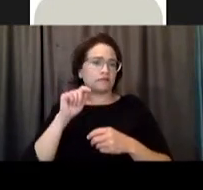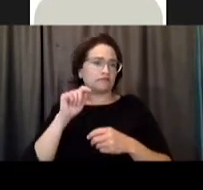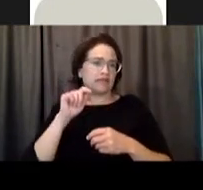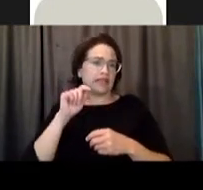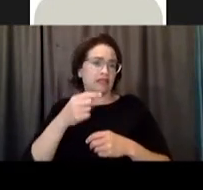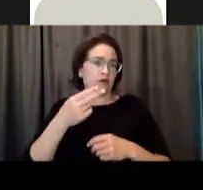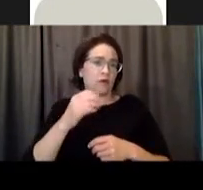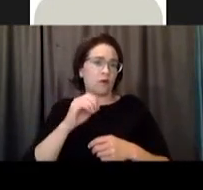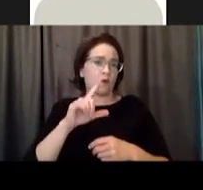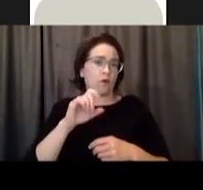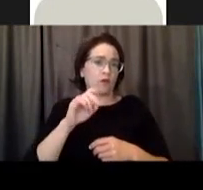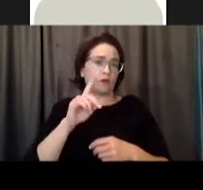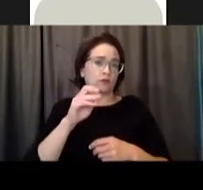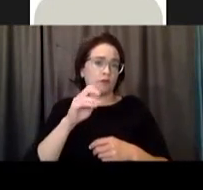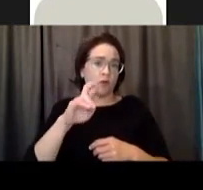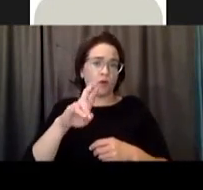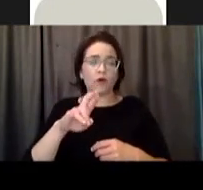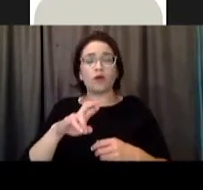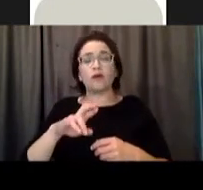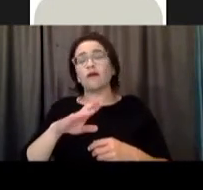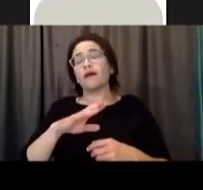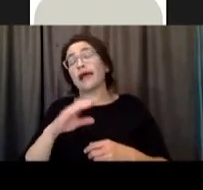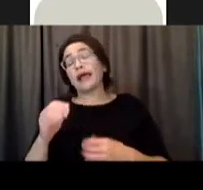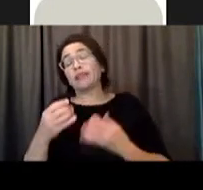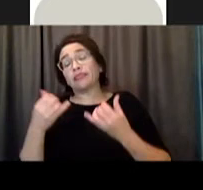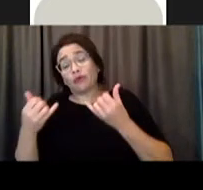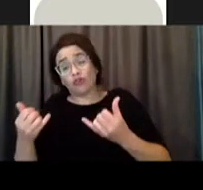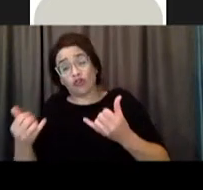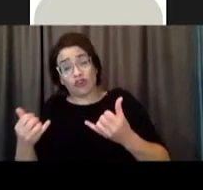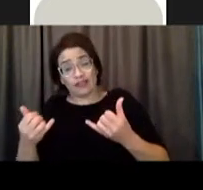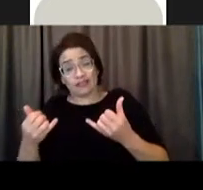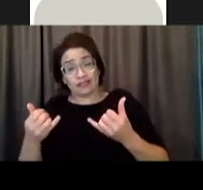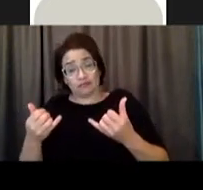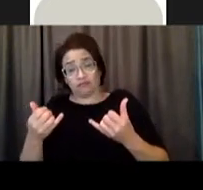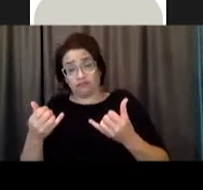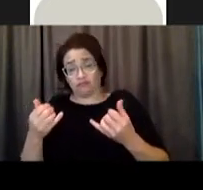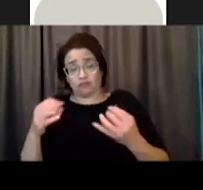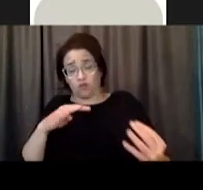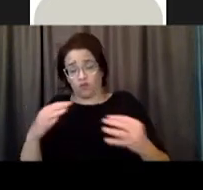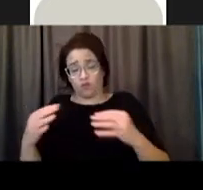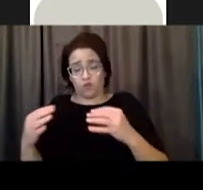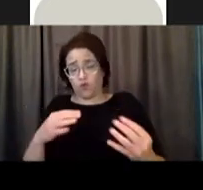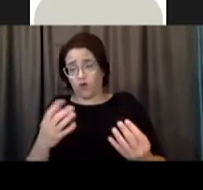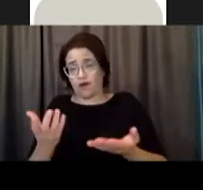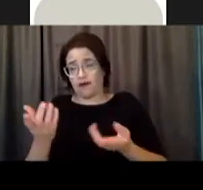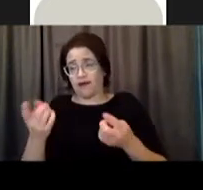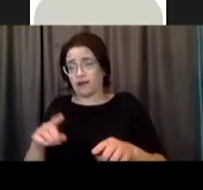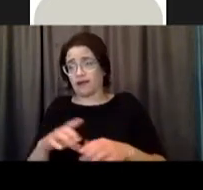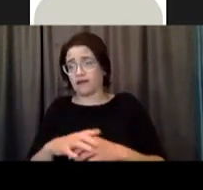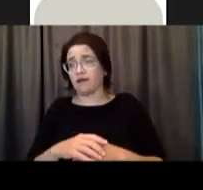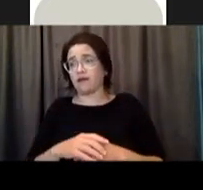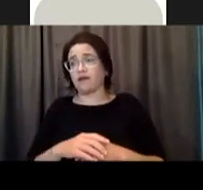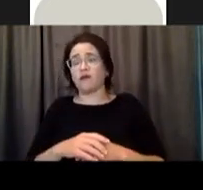a portion of which Russia today occupies, or its role in the occupation of Crimea.